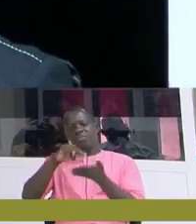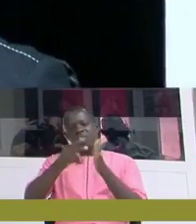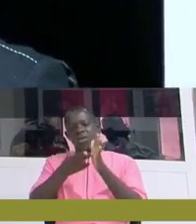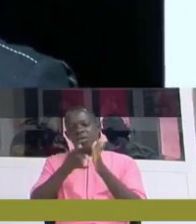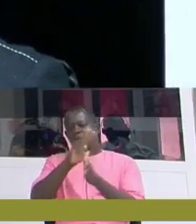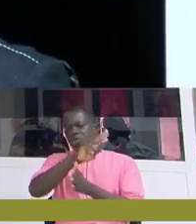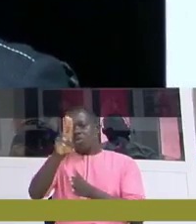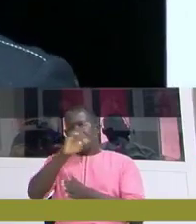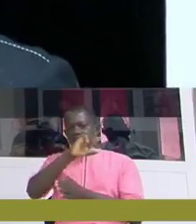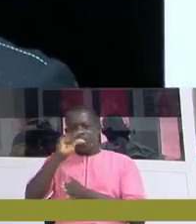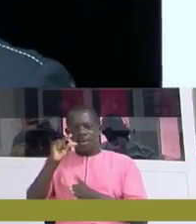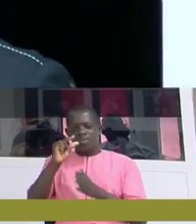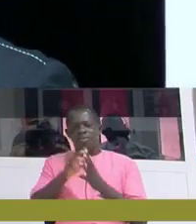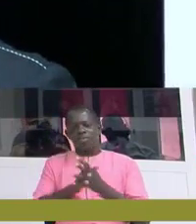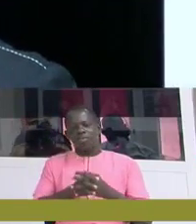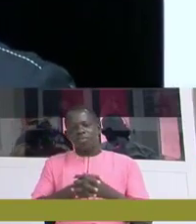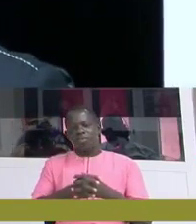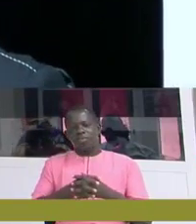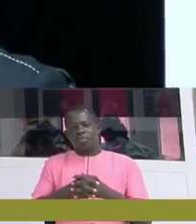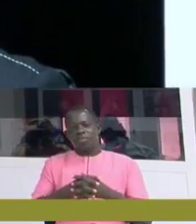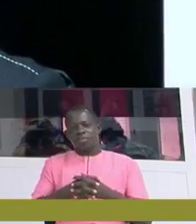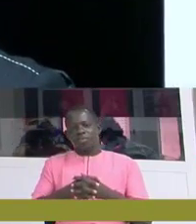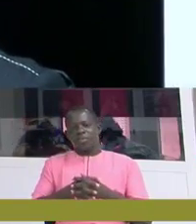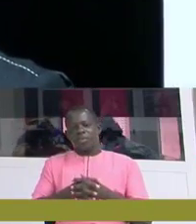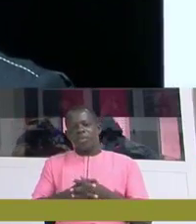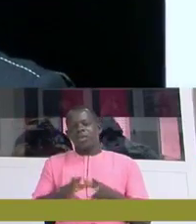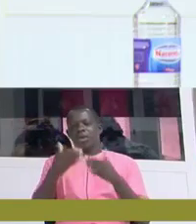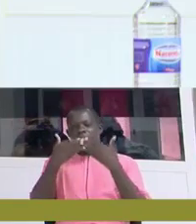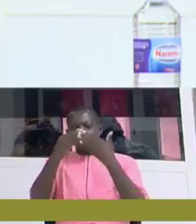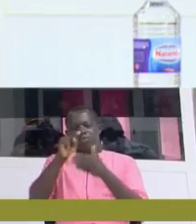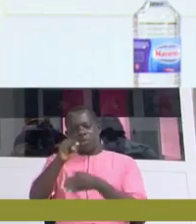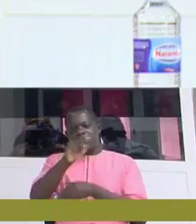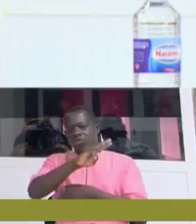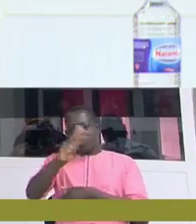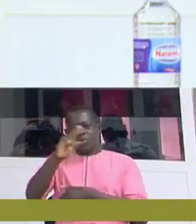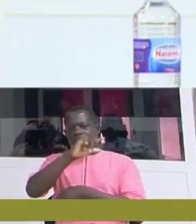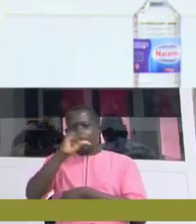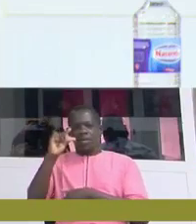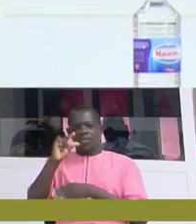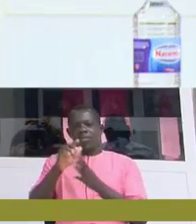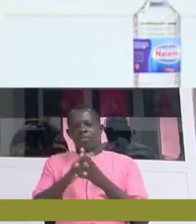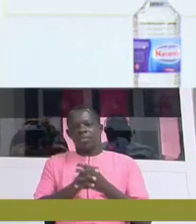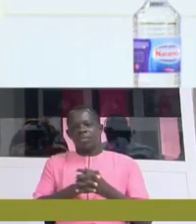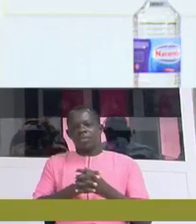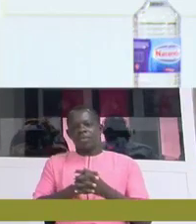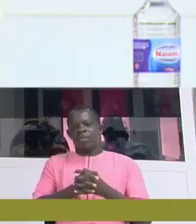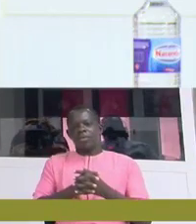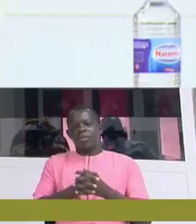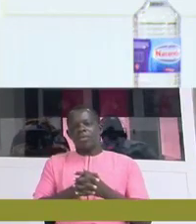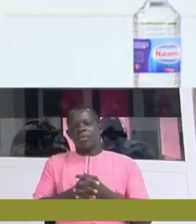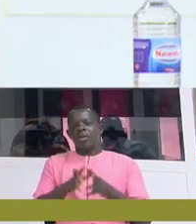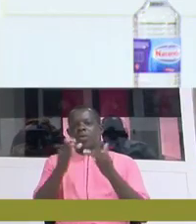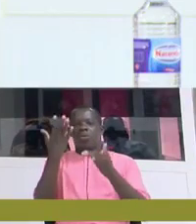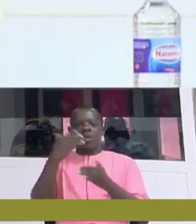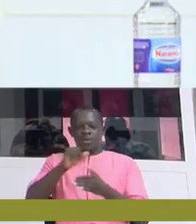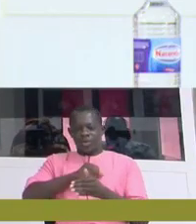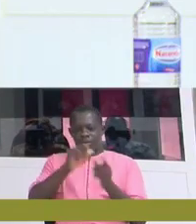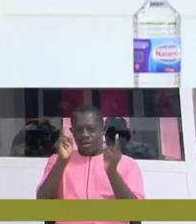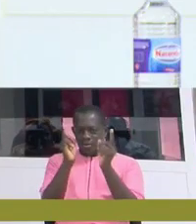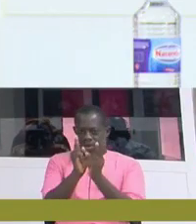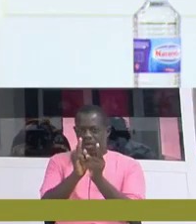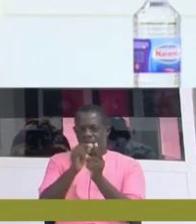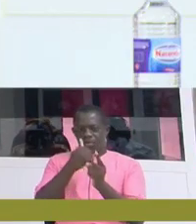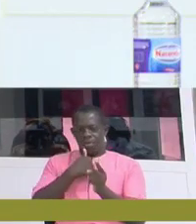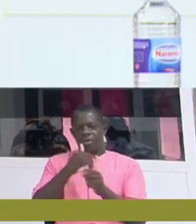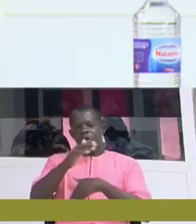Proceed, please. I told him that wasn't a name. When he comes to me,